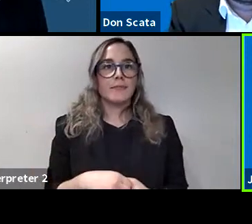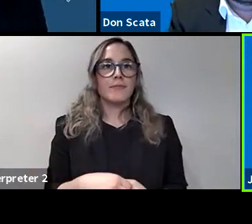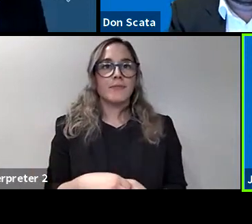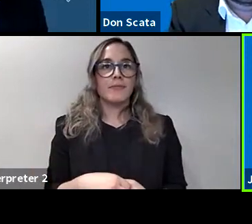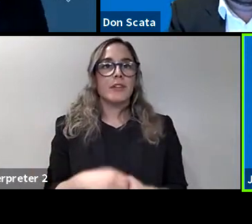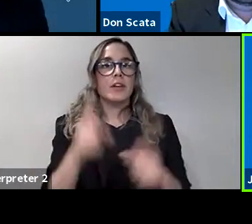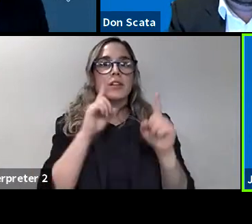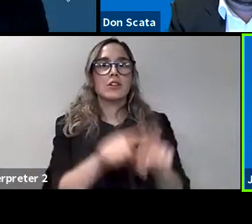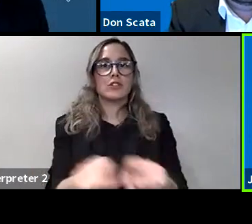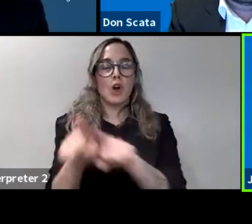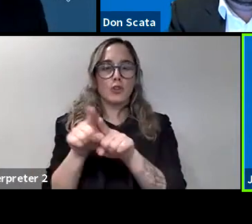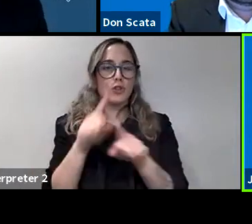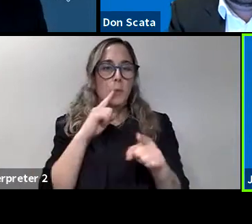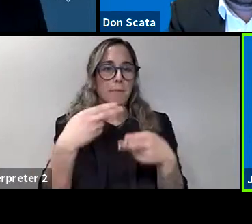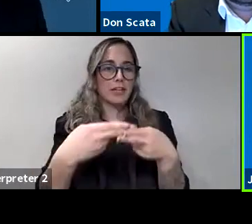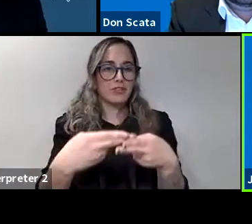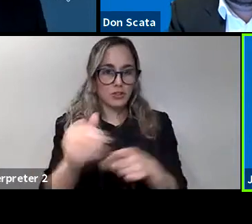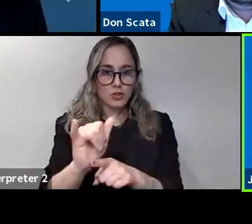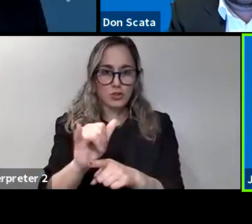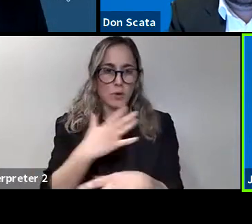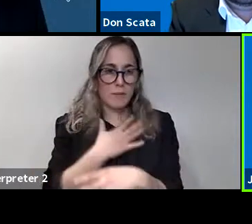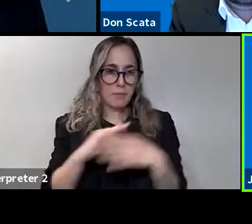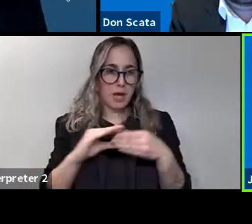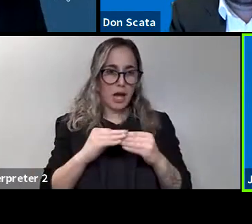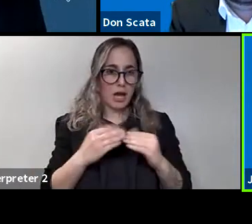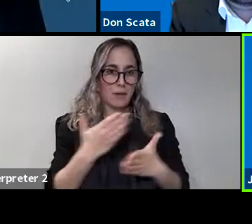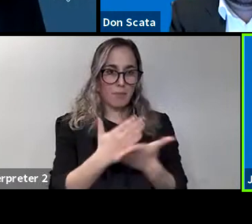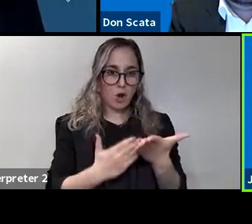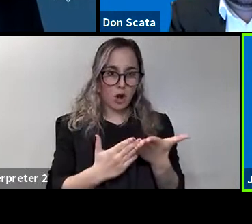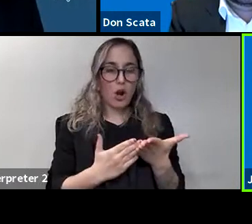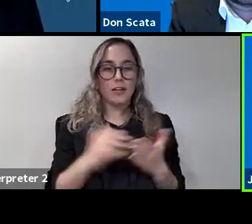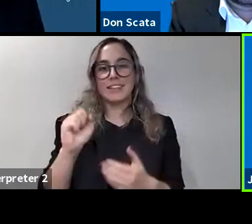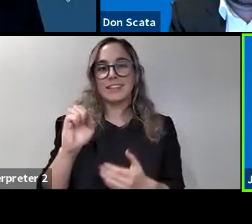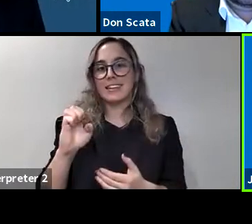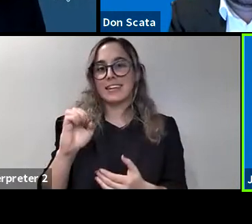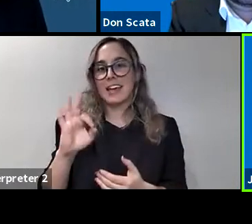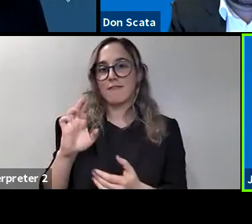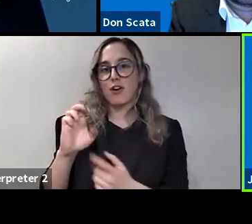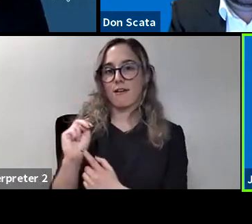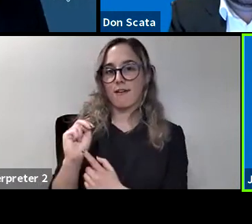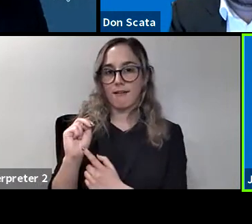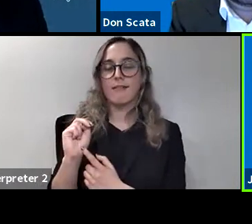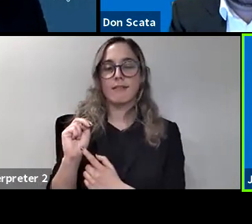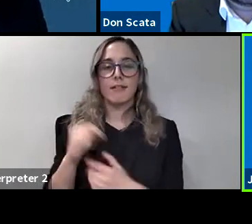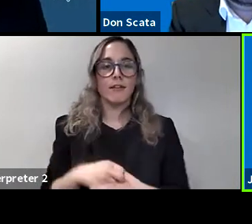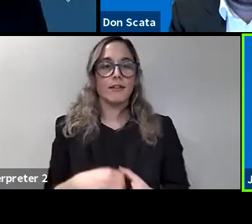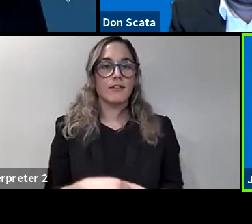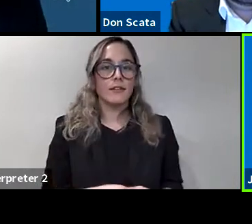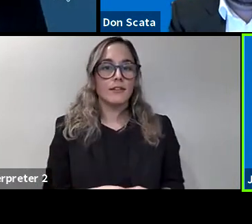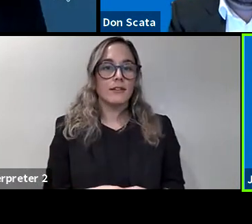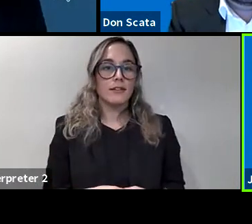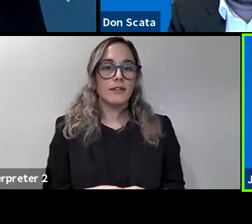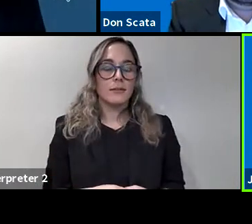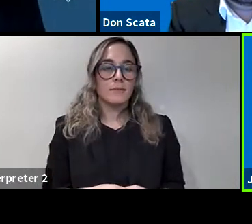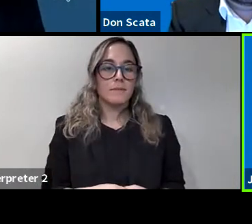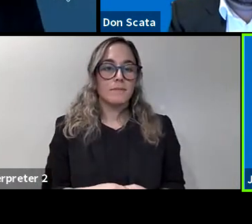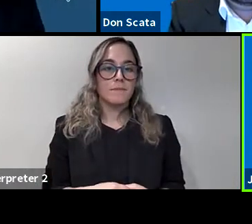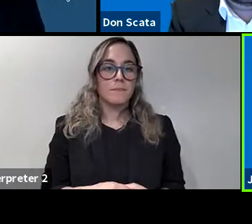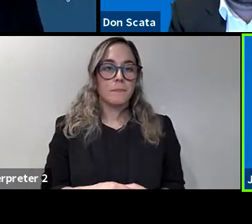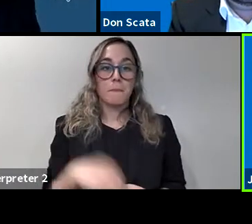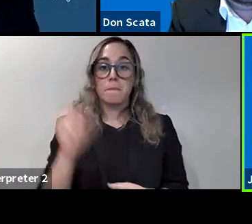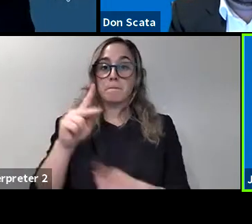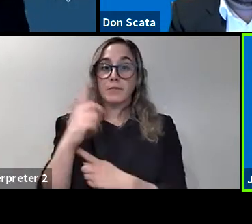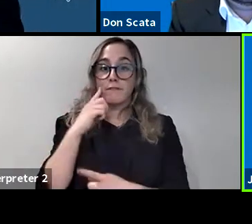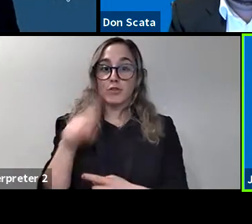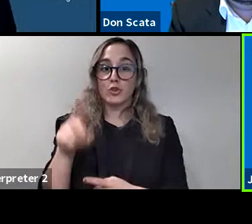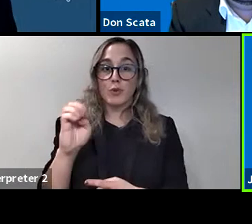There's also, was mentioned in my briefing as well as in the FRN. All right. Okay, for you,